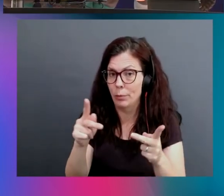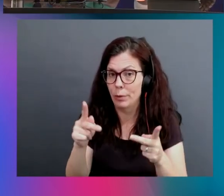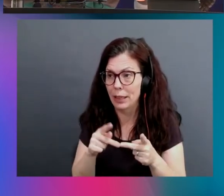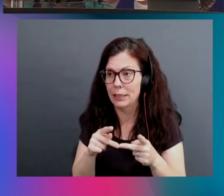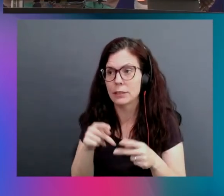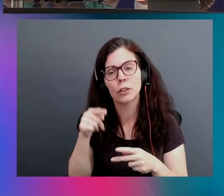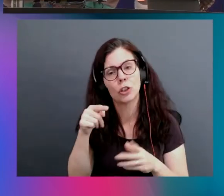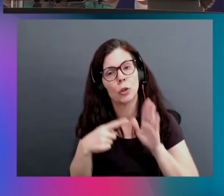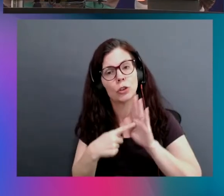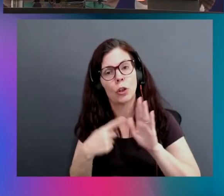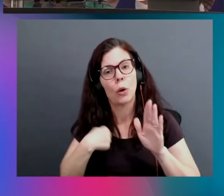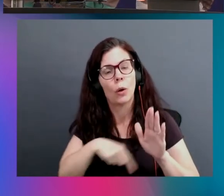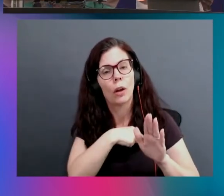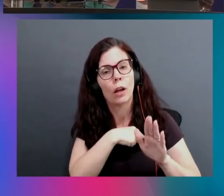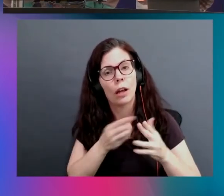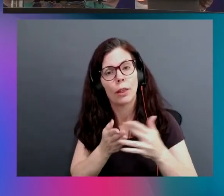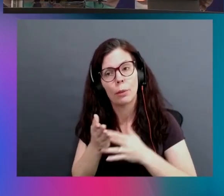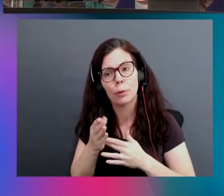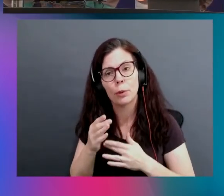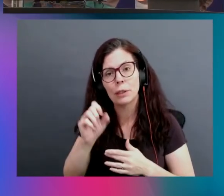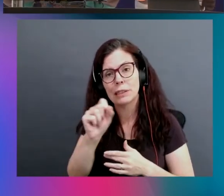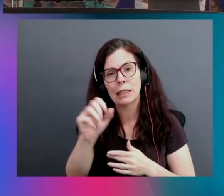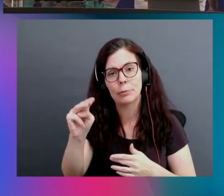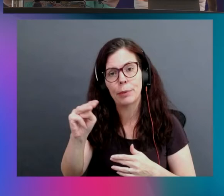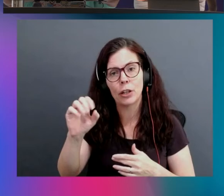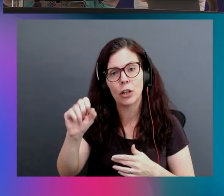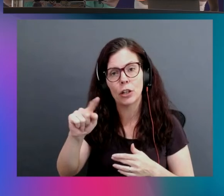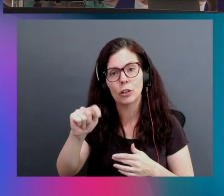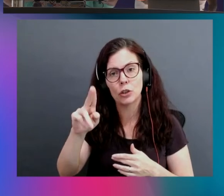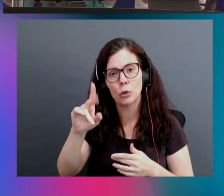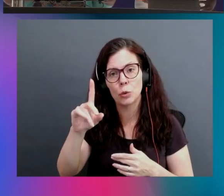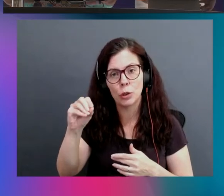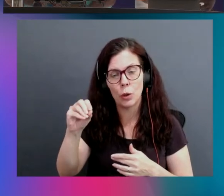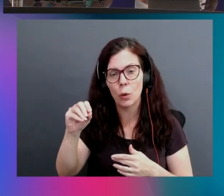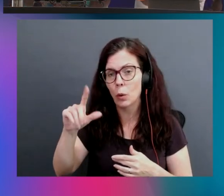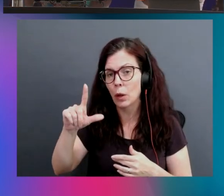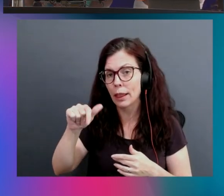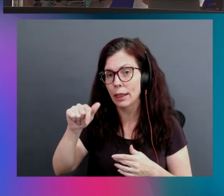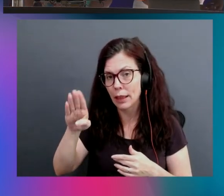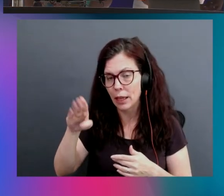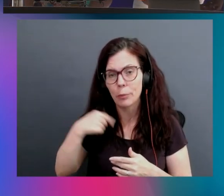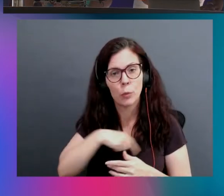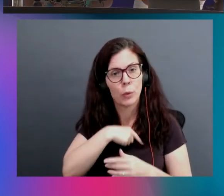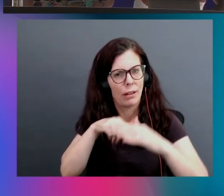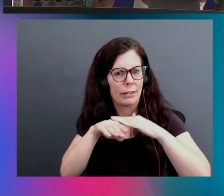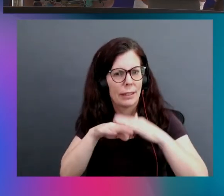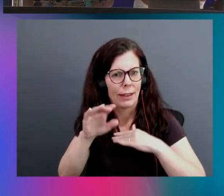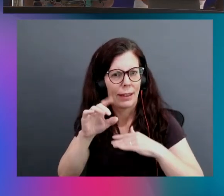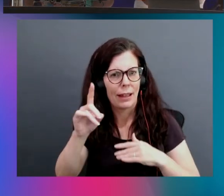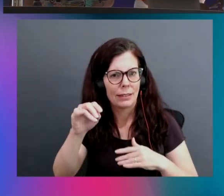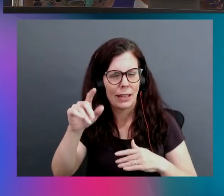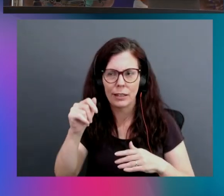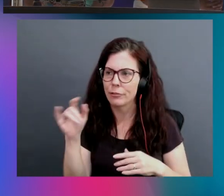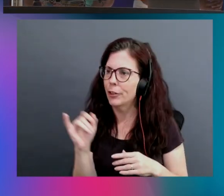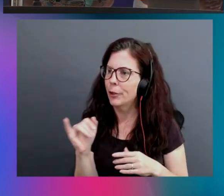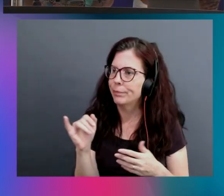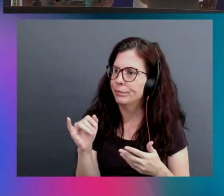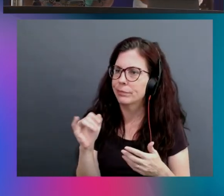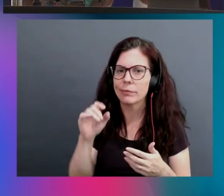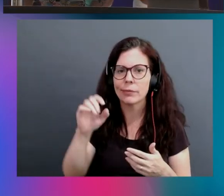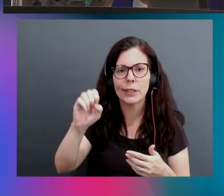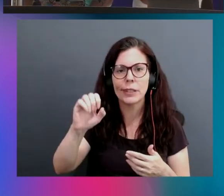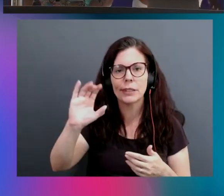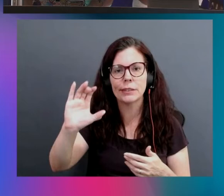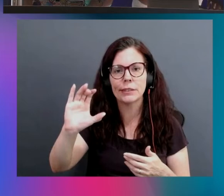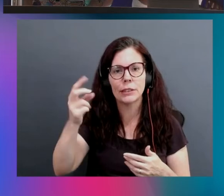through SageMaker Studio Lab, but we can access the data from let's say EC2 instance